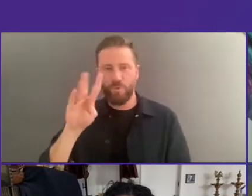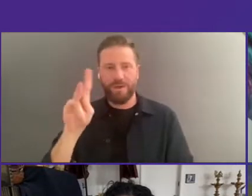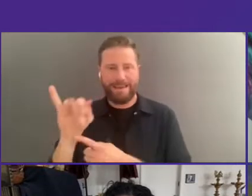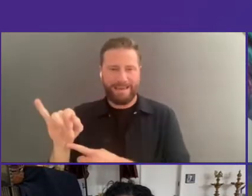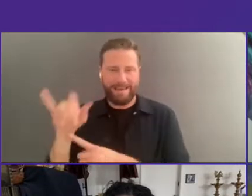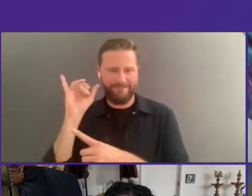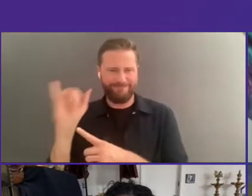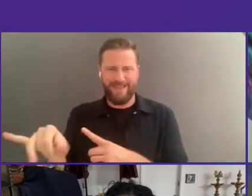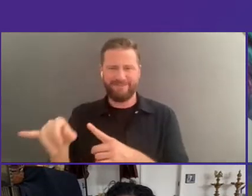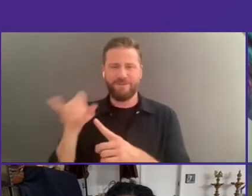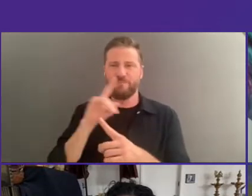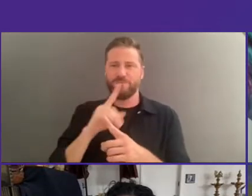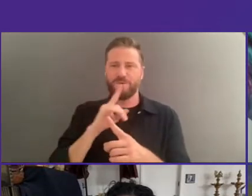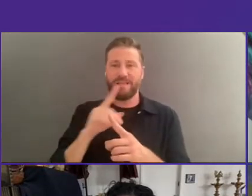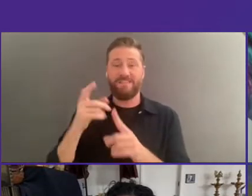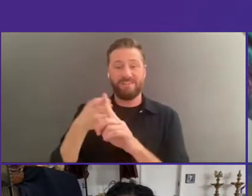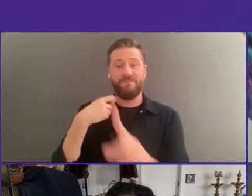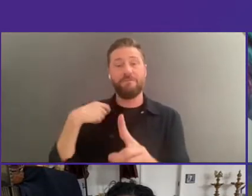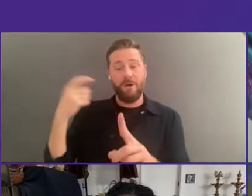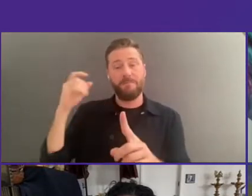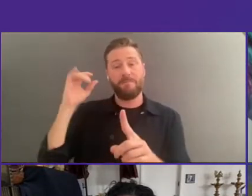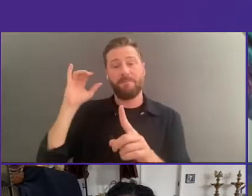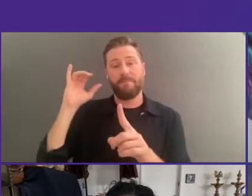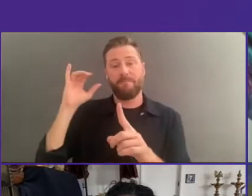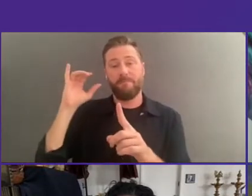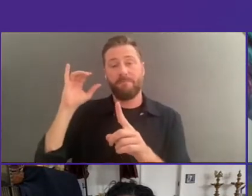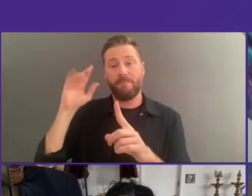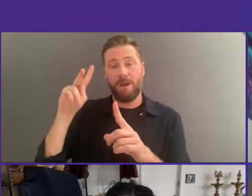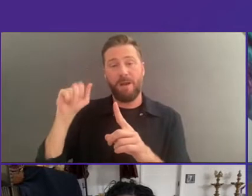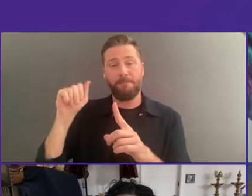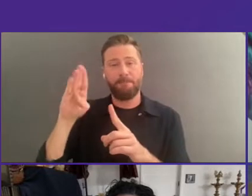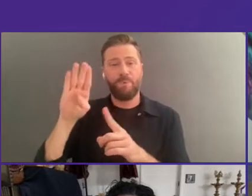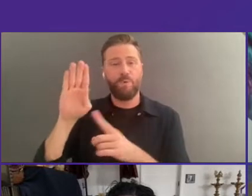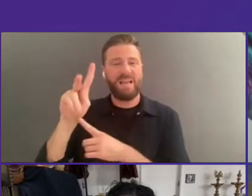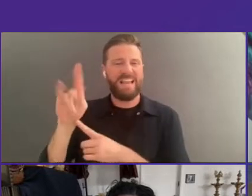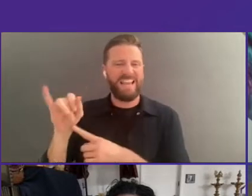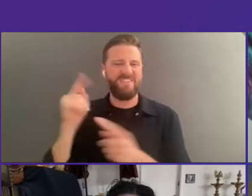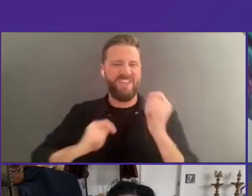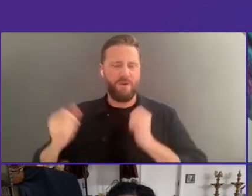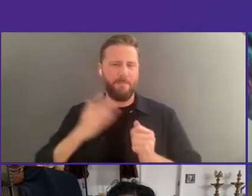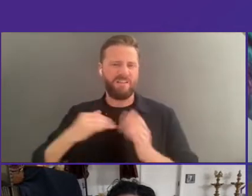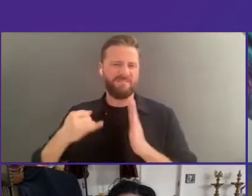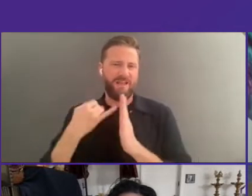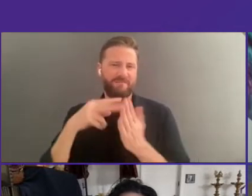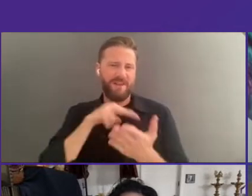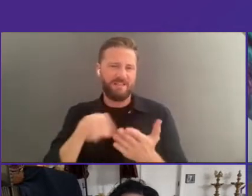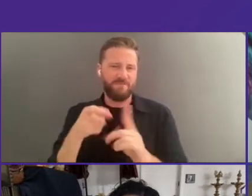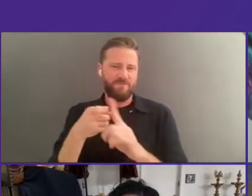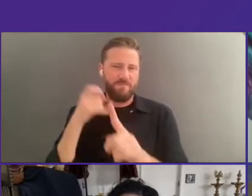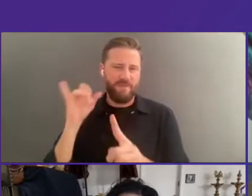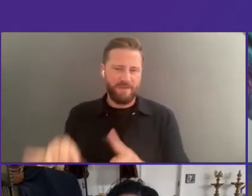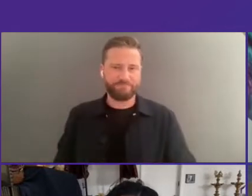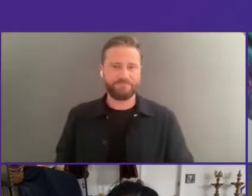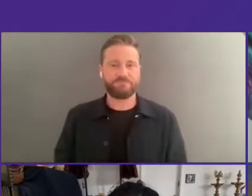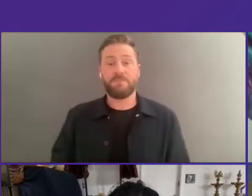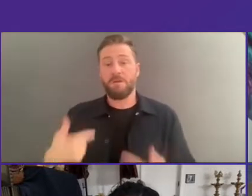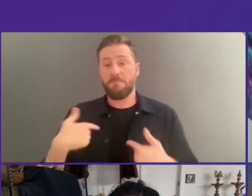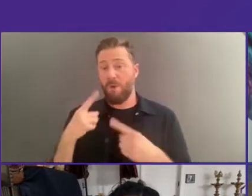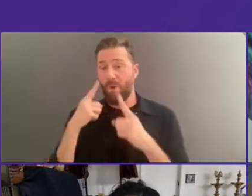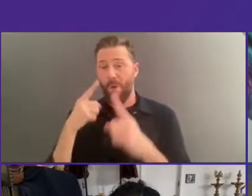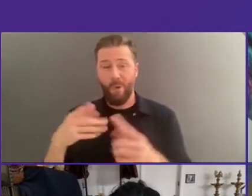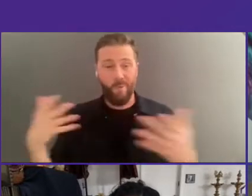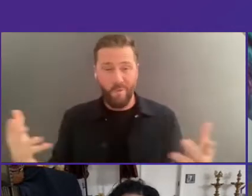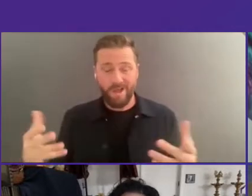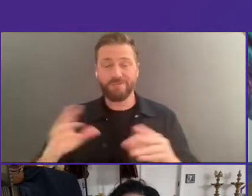dance comes from kabuki theater, my mission has been to introduce the art and culture of Japan to the